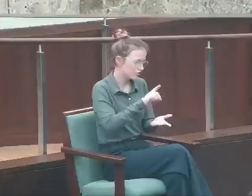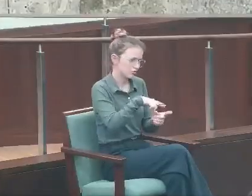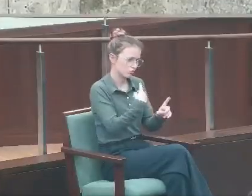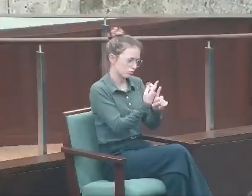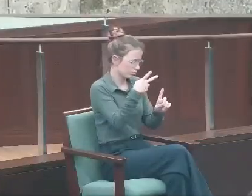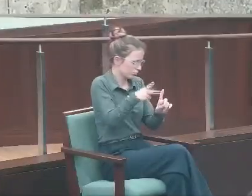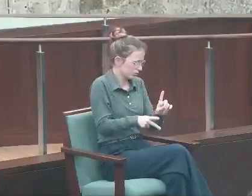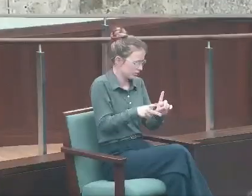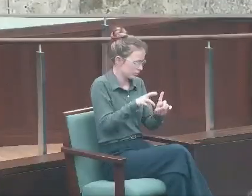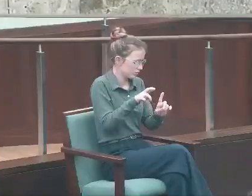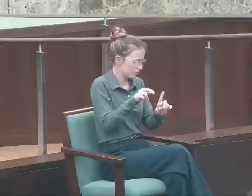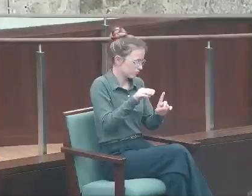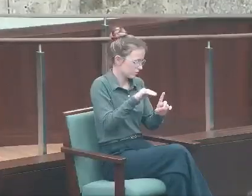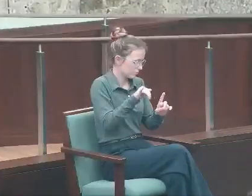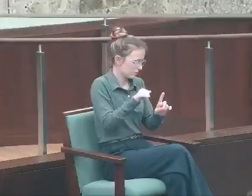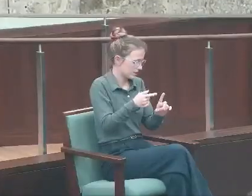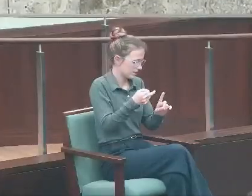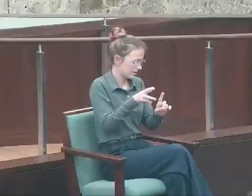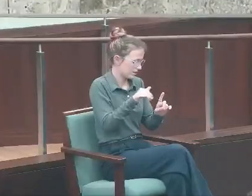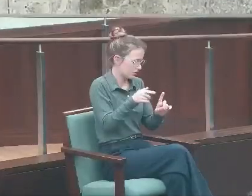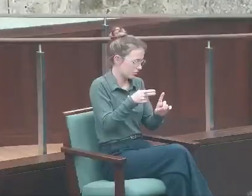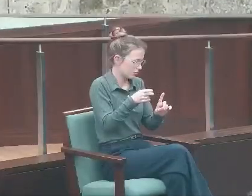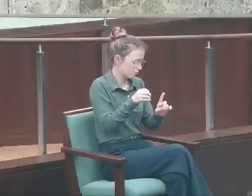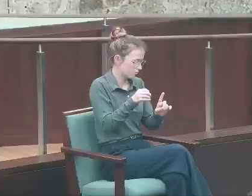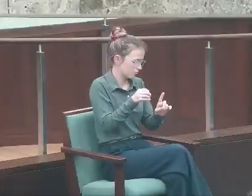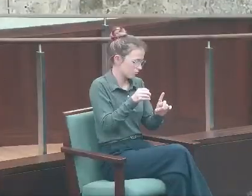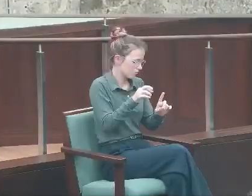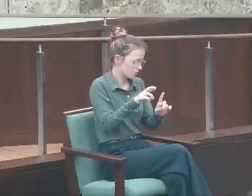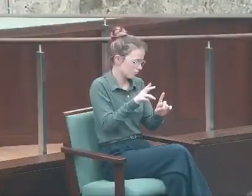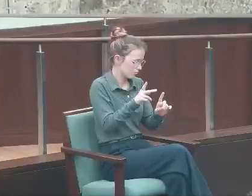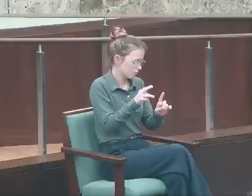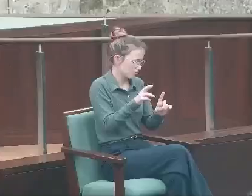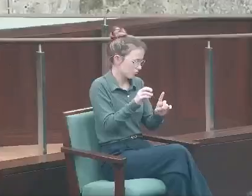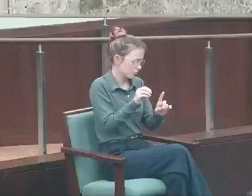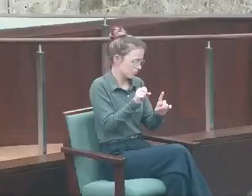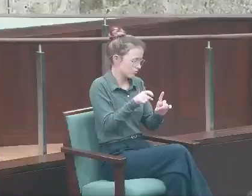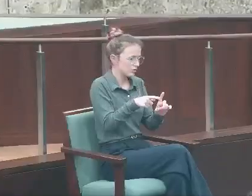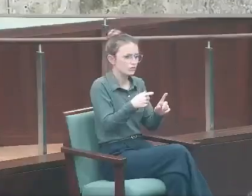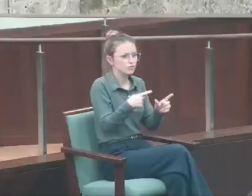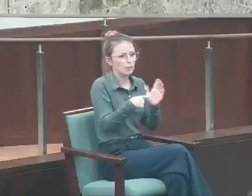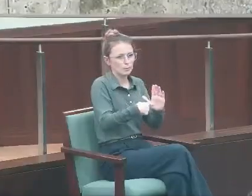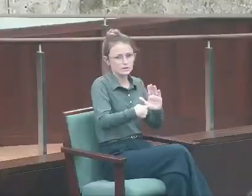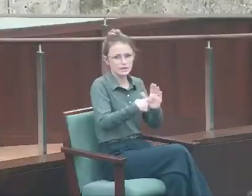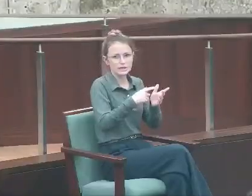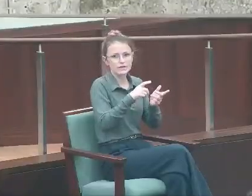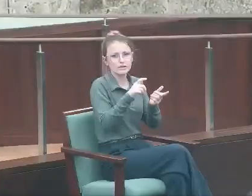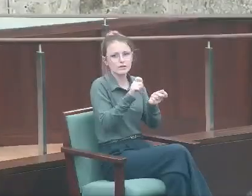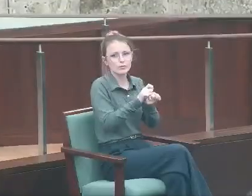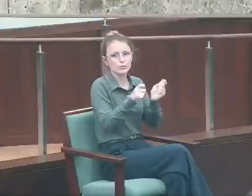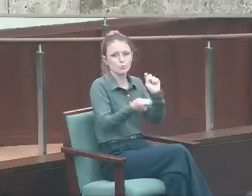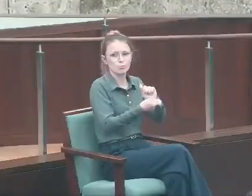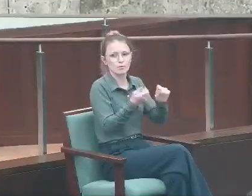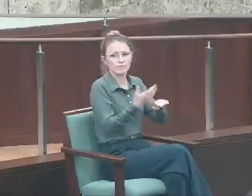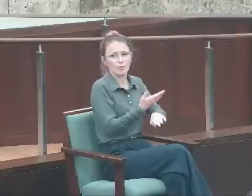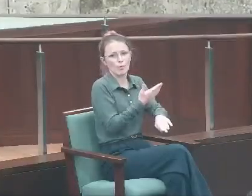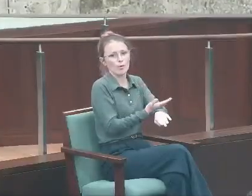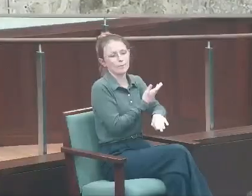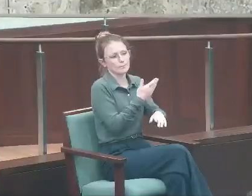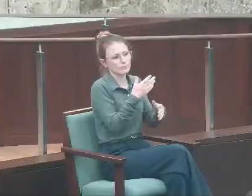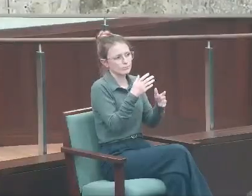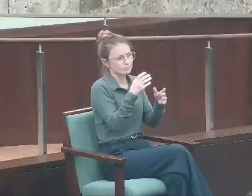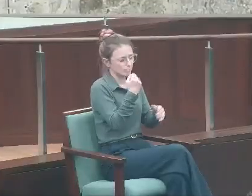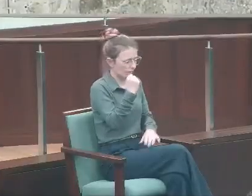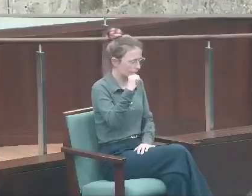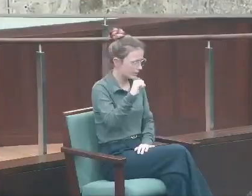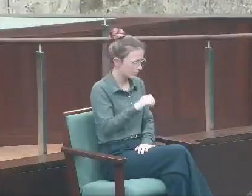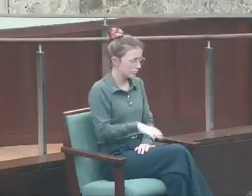person, Rabbi Gary Pokris, representing the Reform Movement. Any discussion on that?